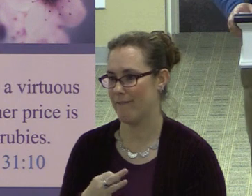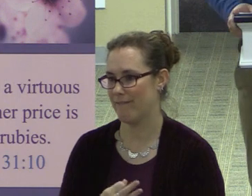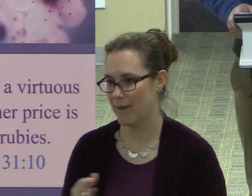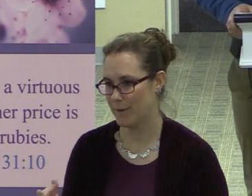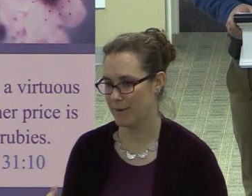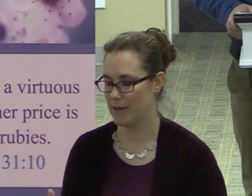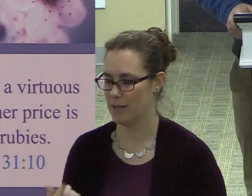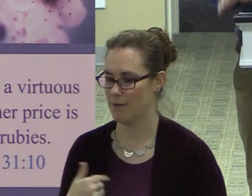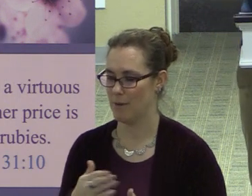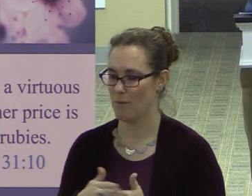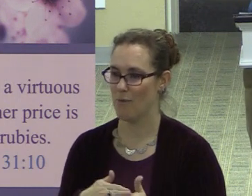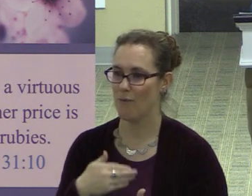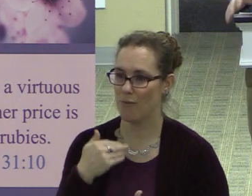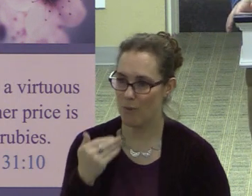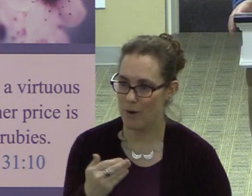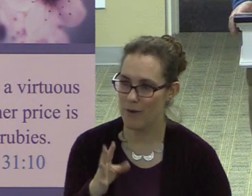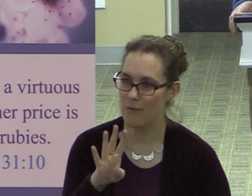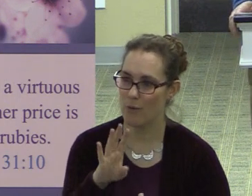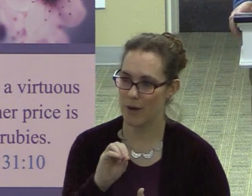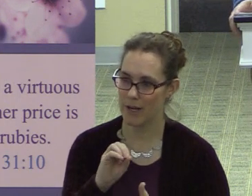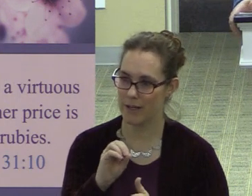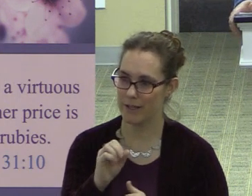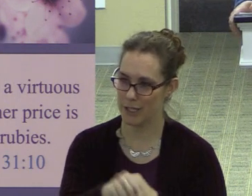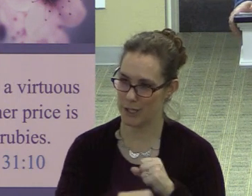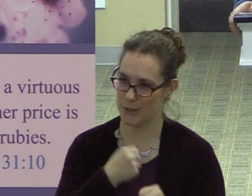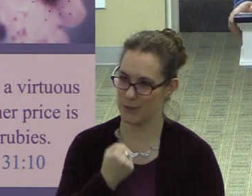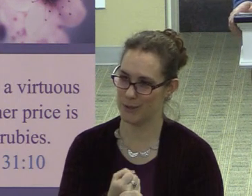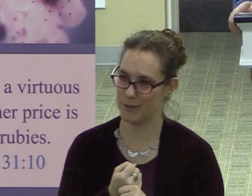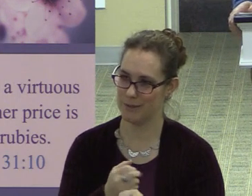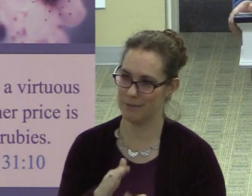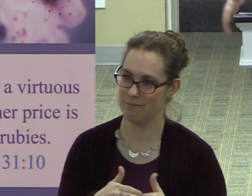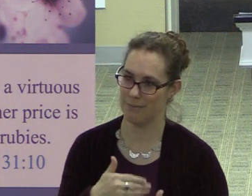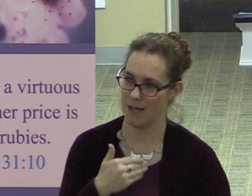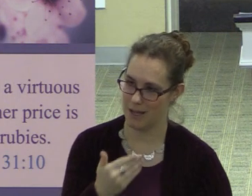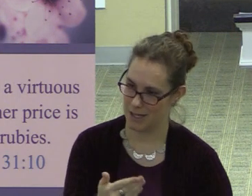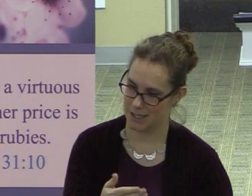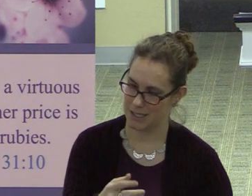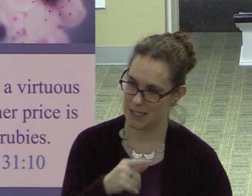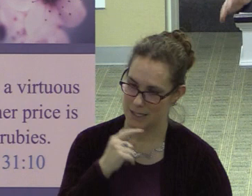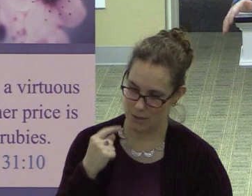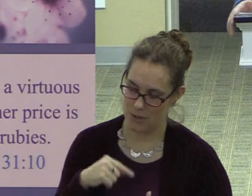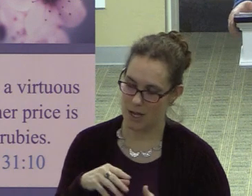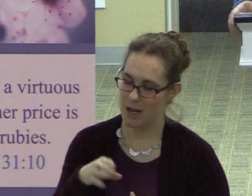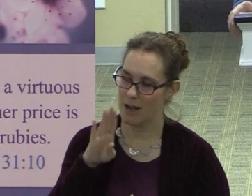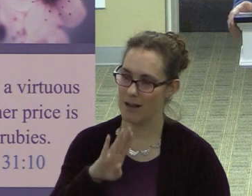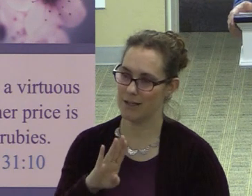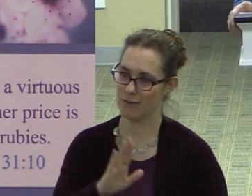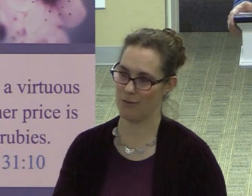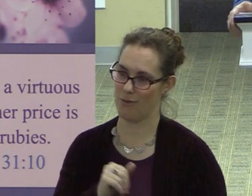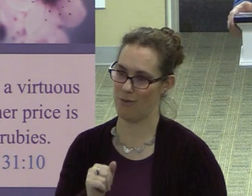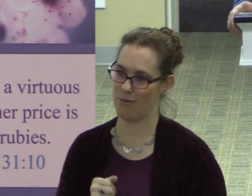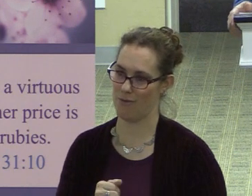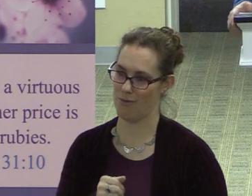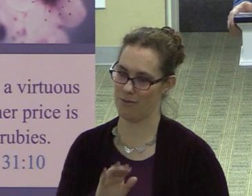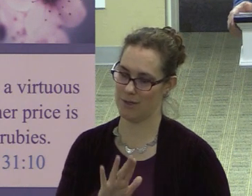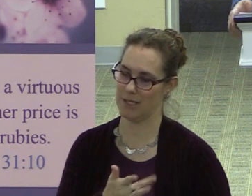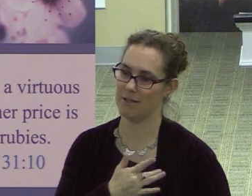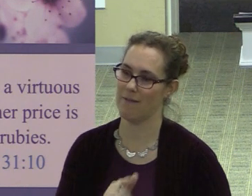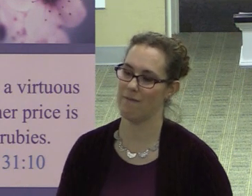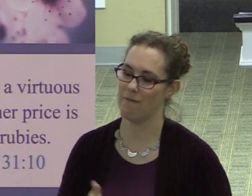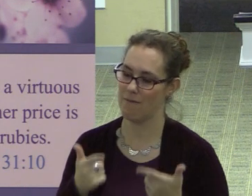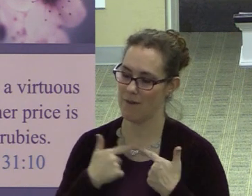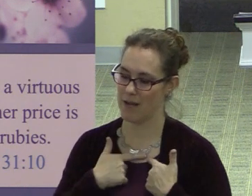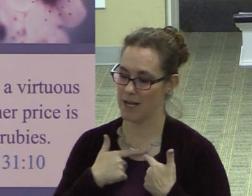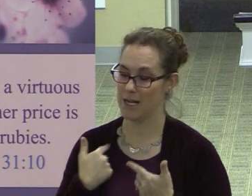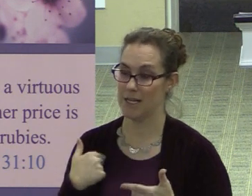We move forward. 40 years pass that he's been in the desert, and God's call comes to his life. He's